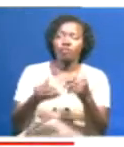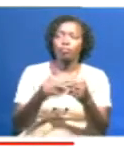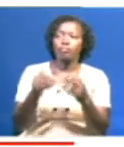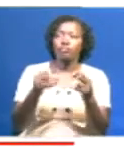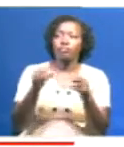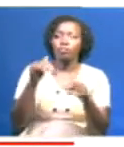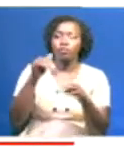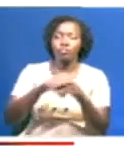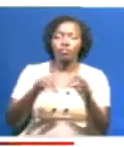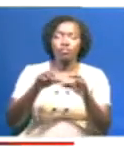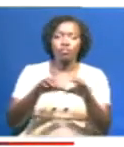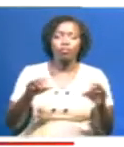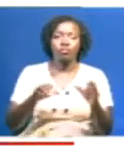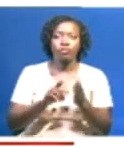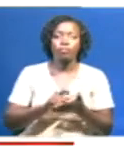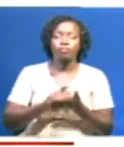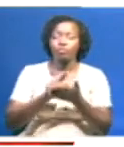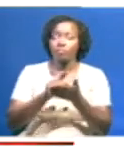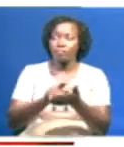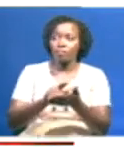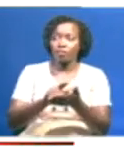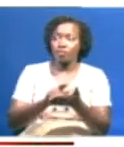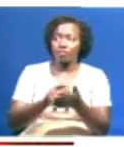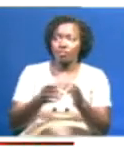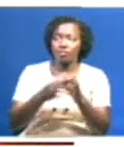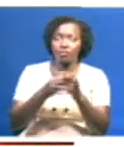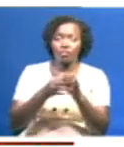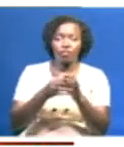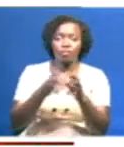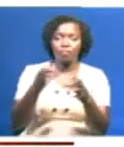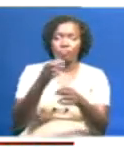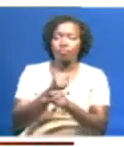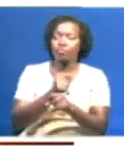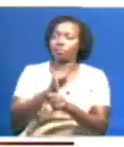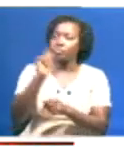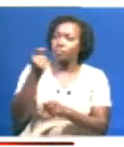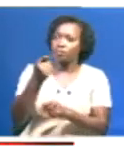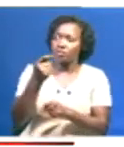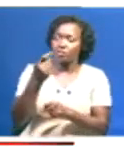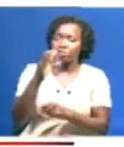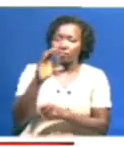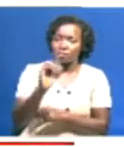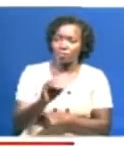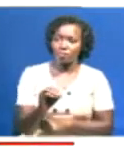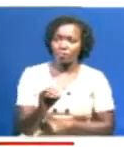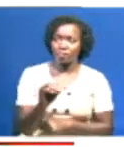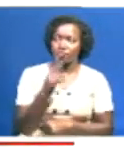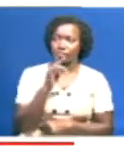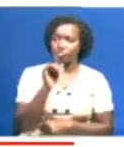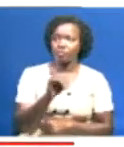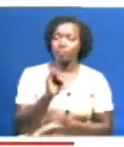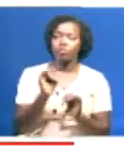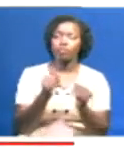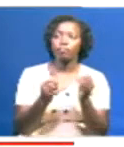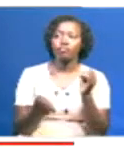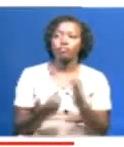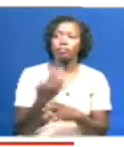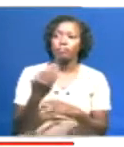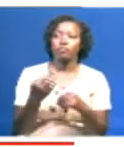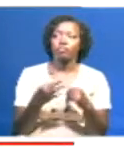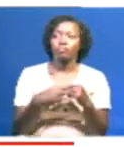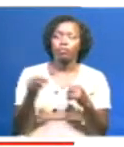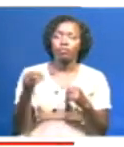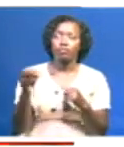intermarket lending framework. Cooperative Alliance of Kenya Chief Executive Officer Daniel Marube says the newly launched 800